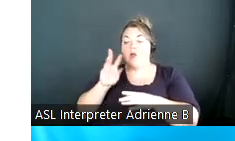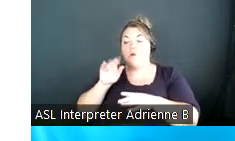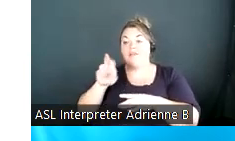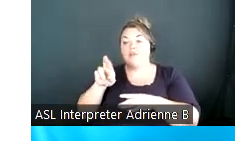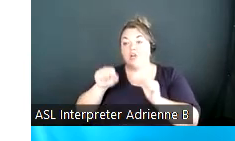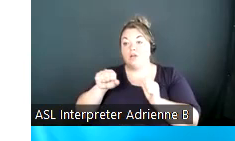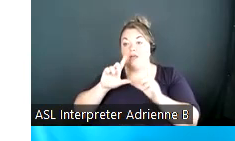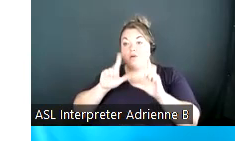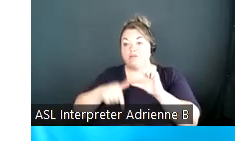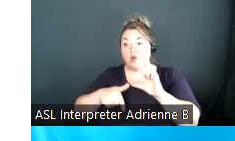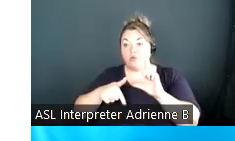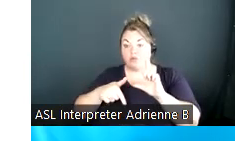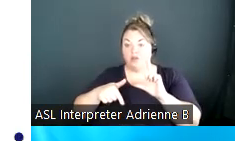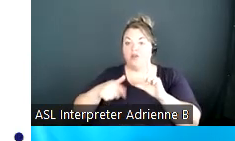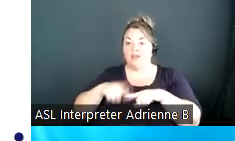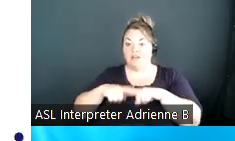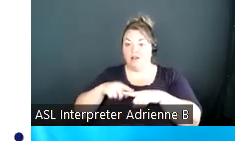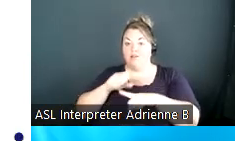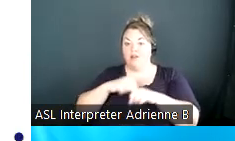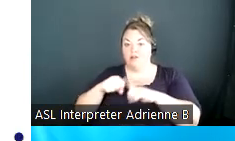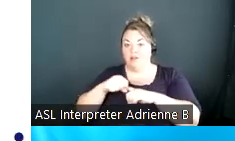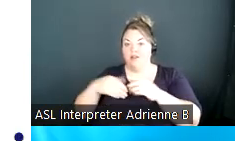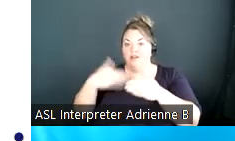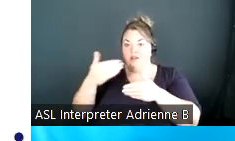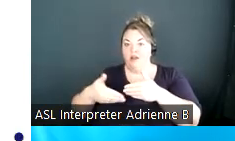in this part of the chapter.